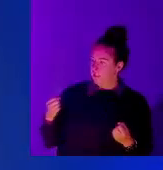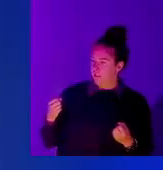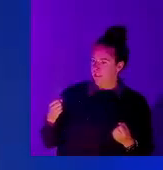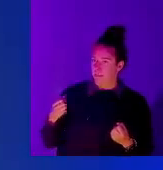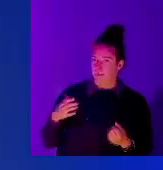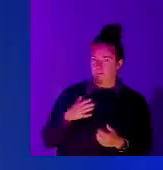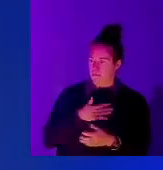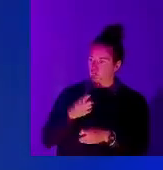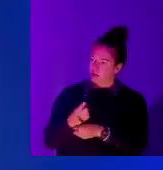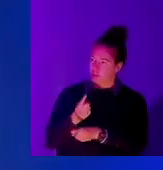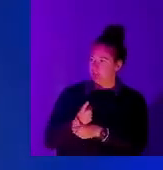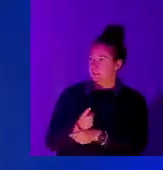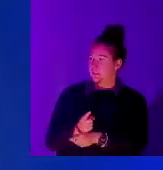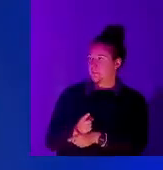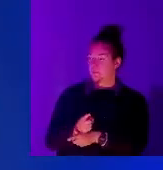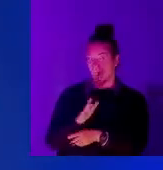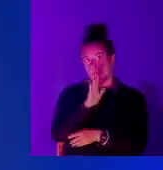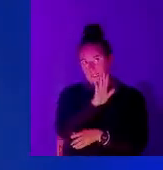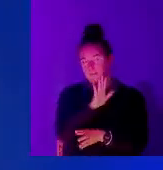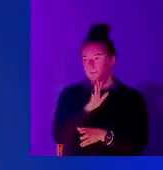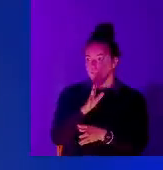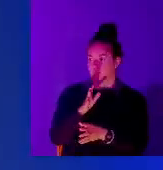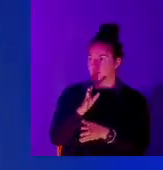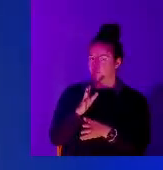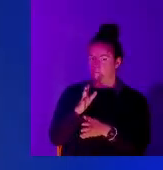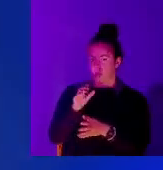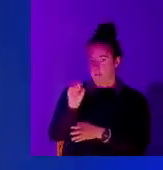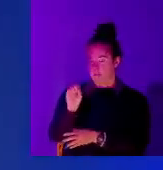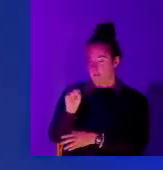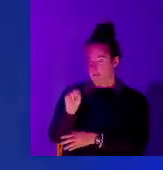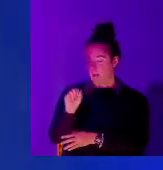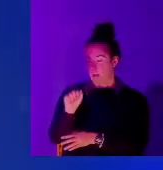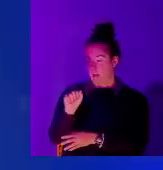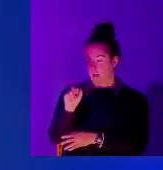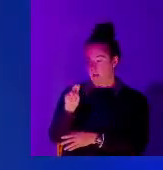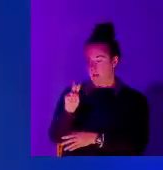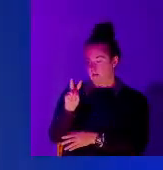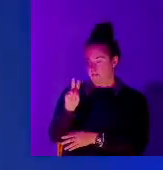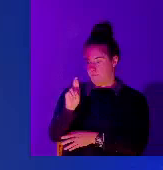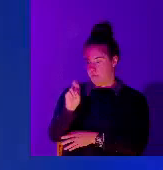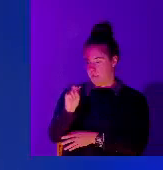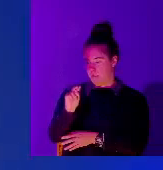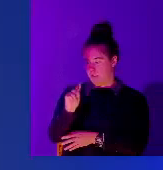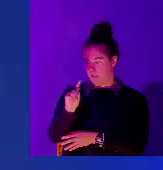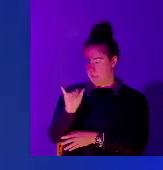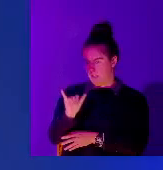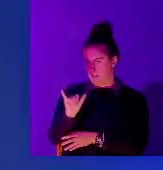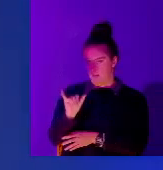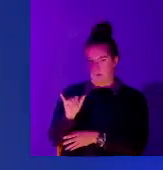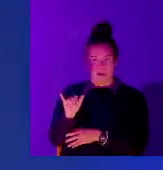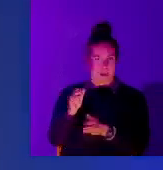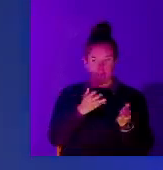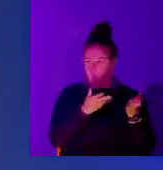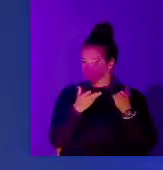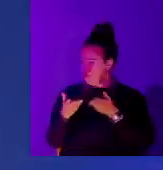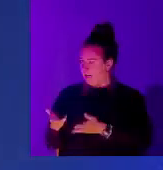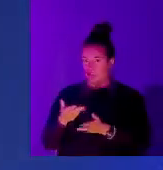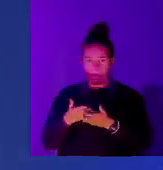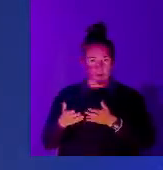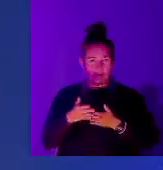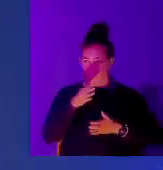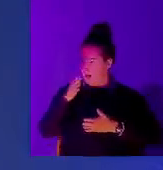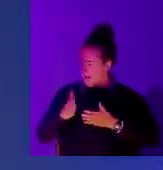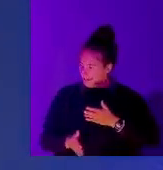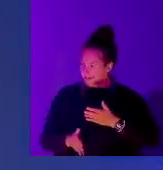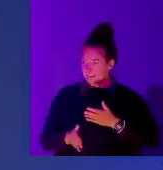his wisdom in bringing about his ends through whatever ways he determines are the best way to accomplish